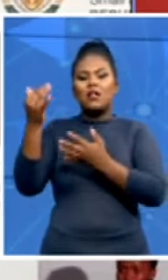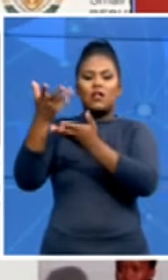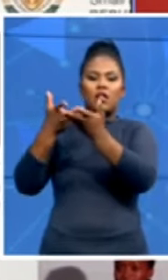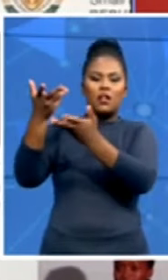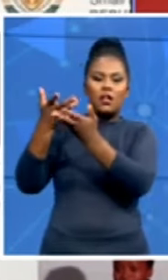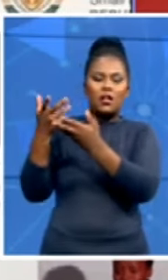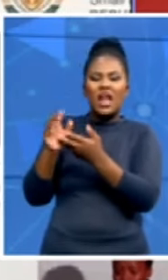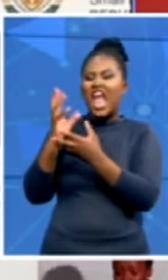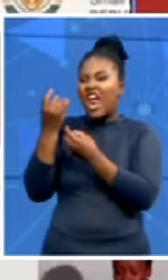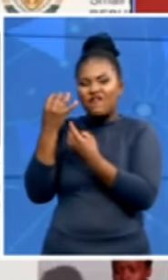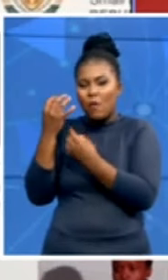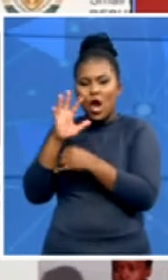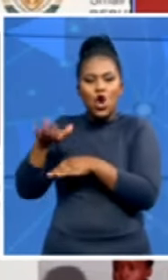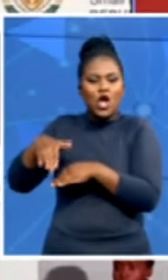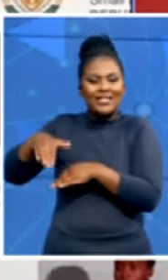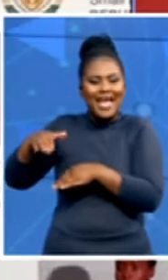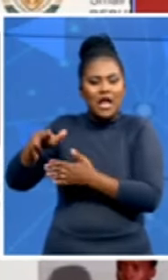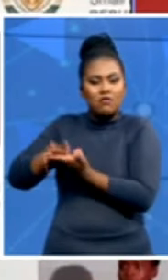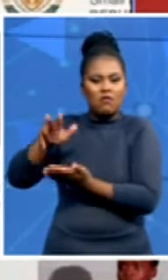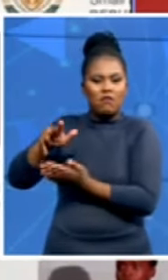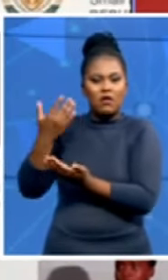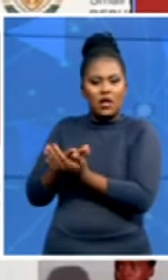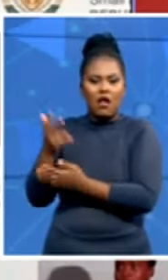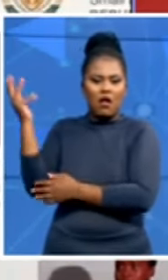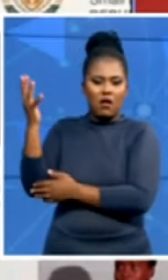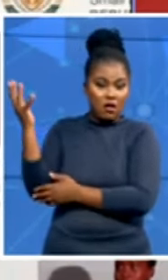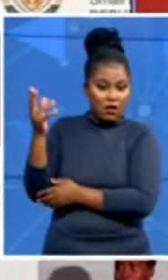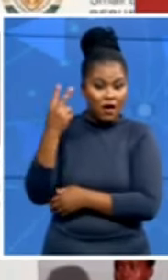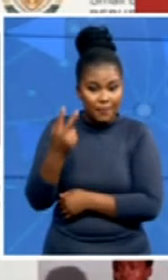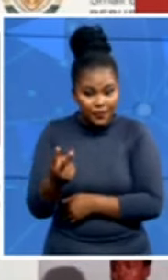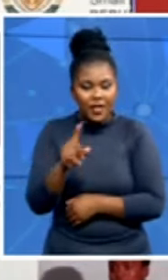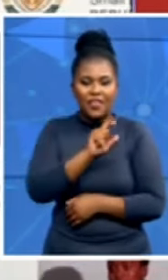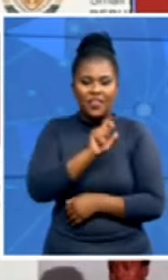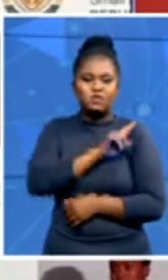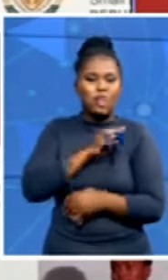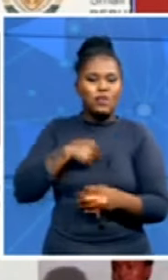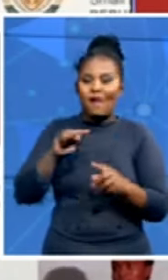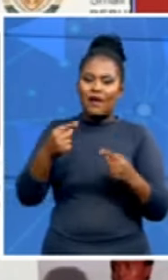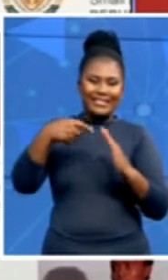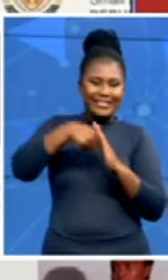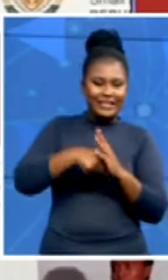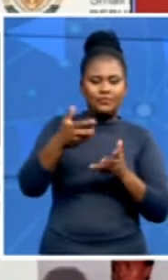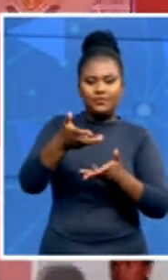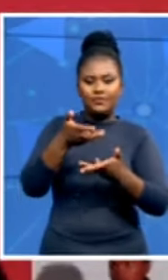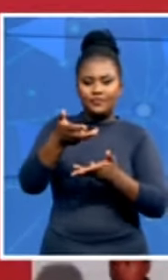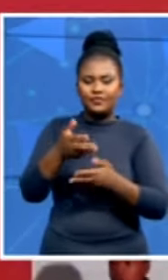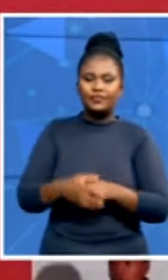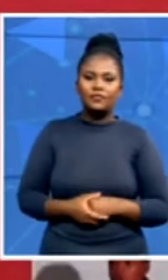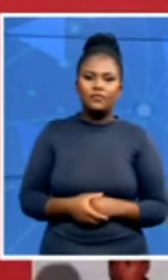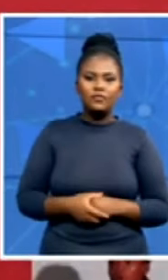privy to if it's approved or not, which is why we can't delve into the specifics here. Bear with us, please.